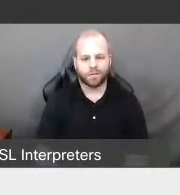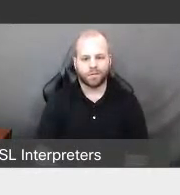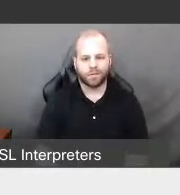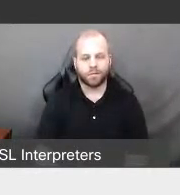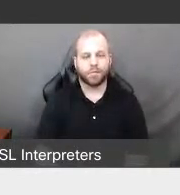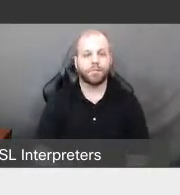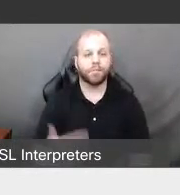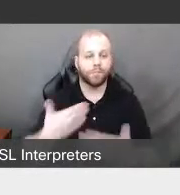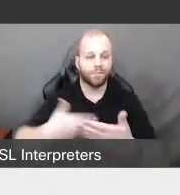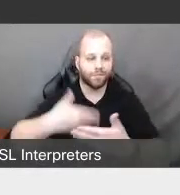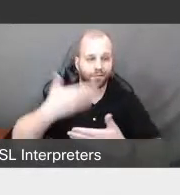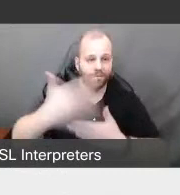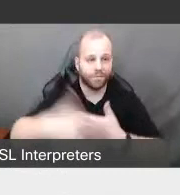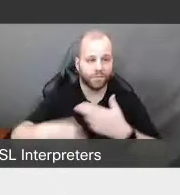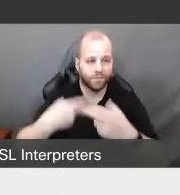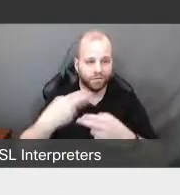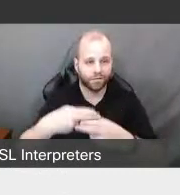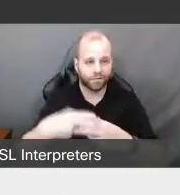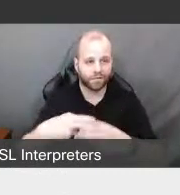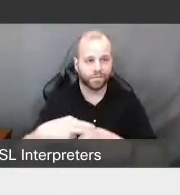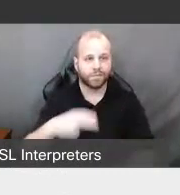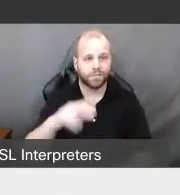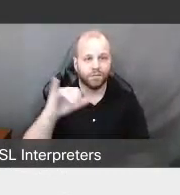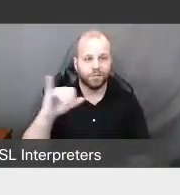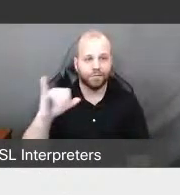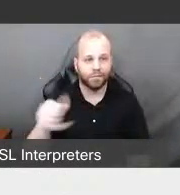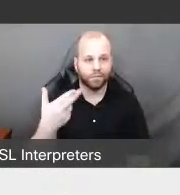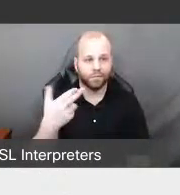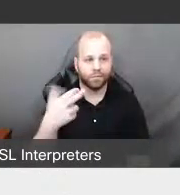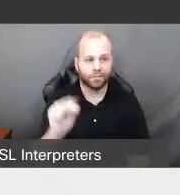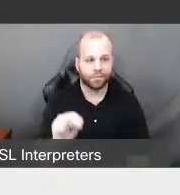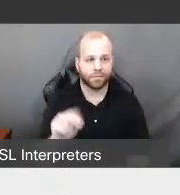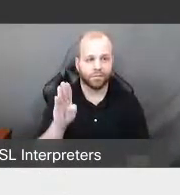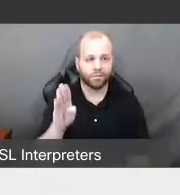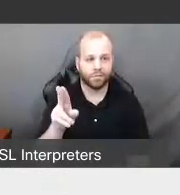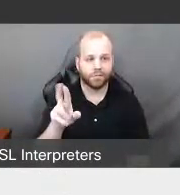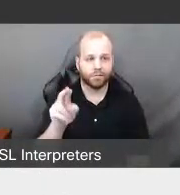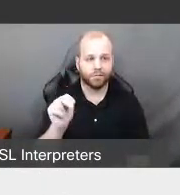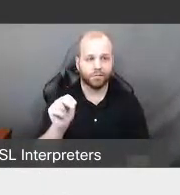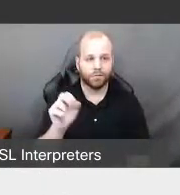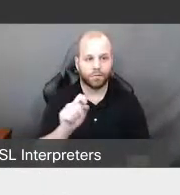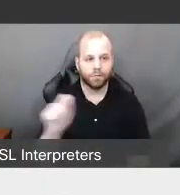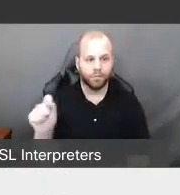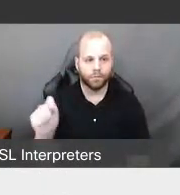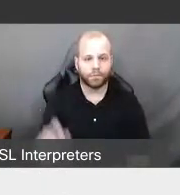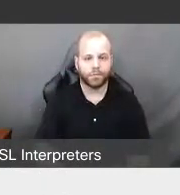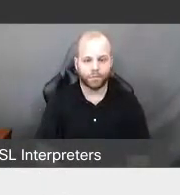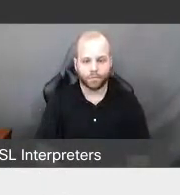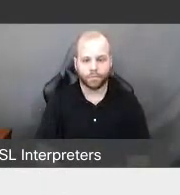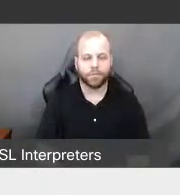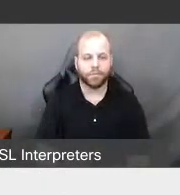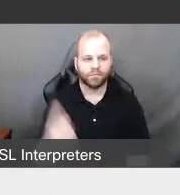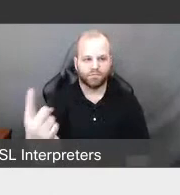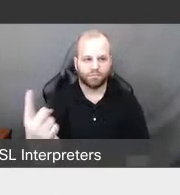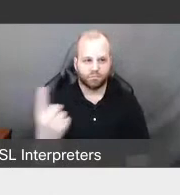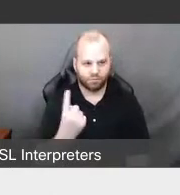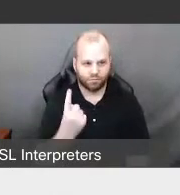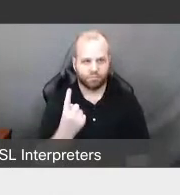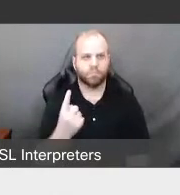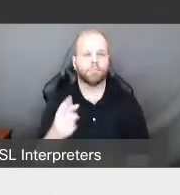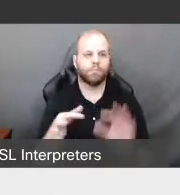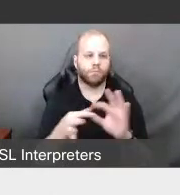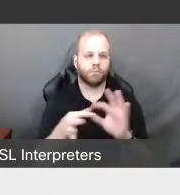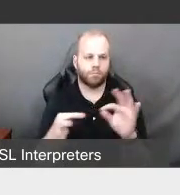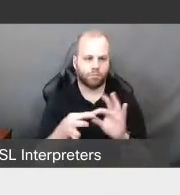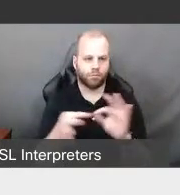Let's see, the next name I have is John Burnett. John Burnett. Yeah, approach the podium, state your name, and share